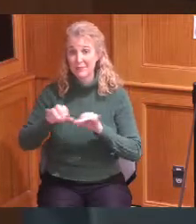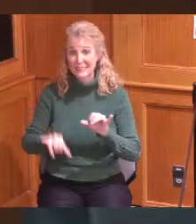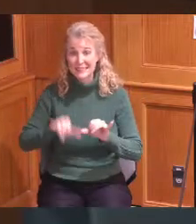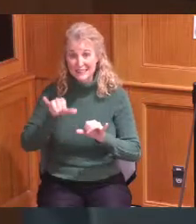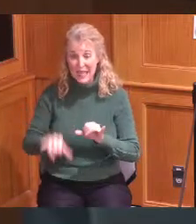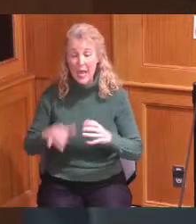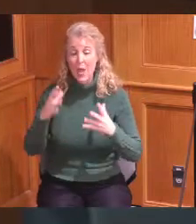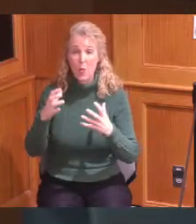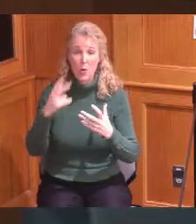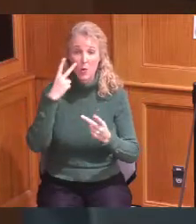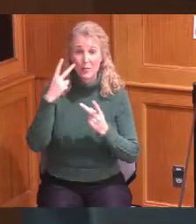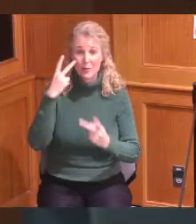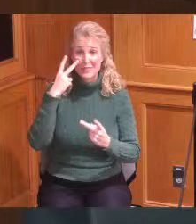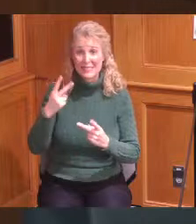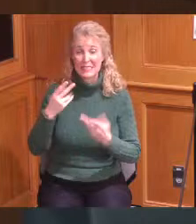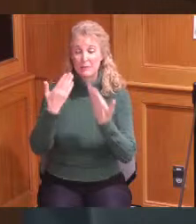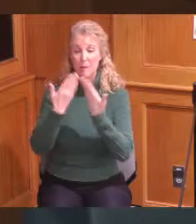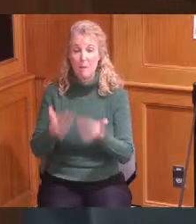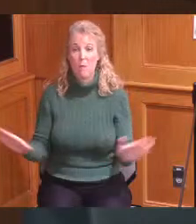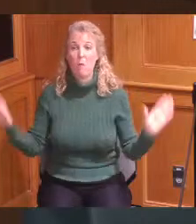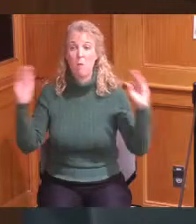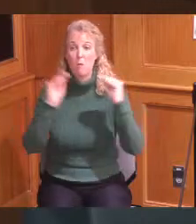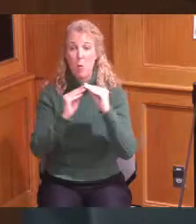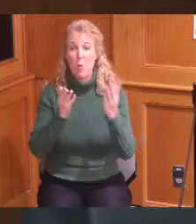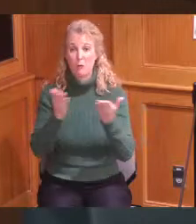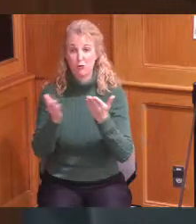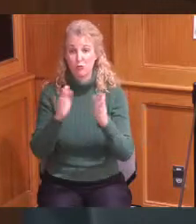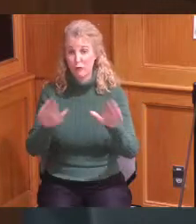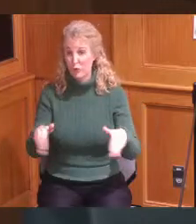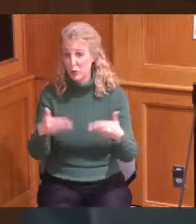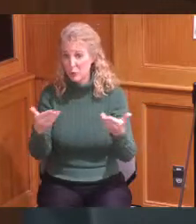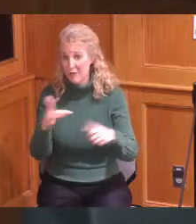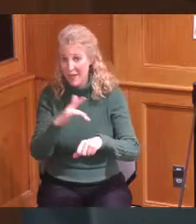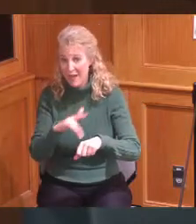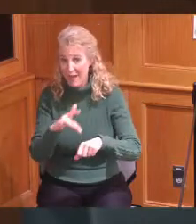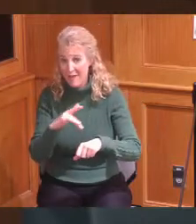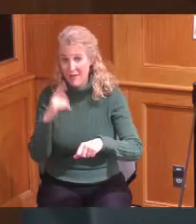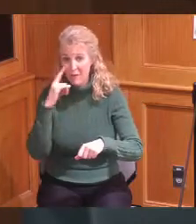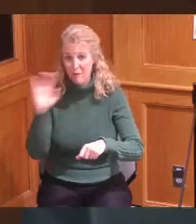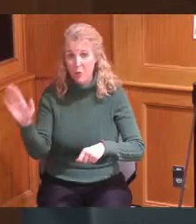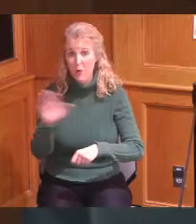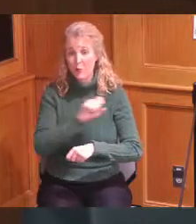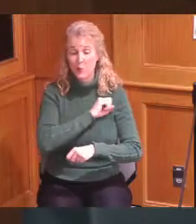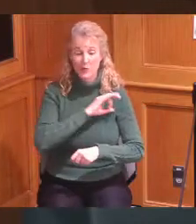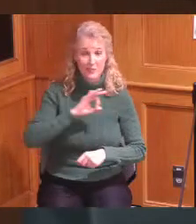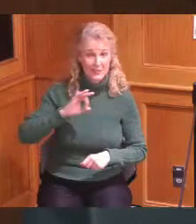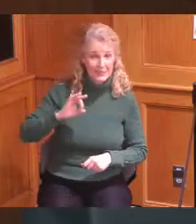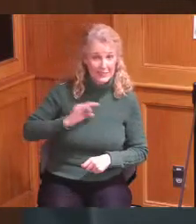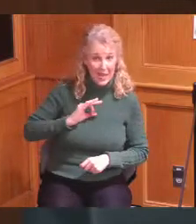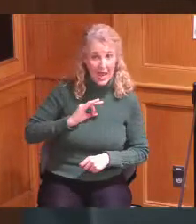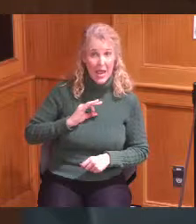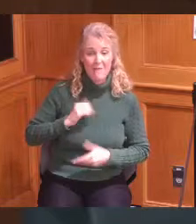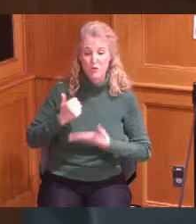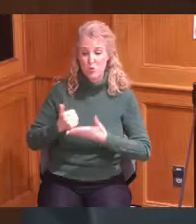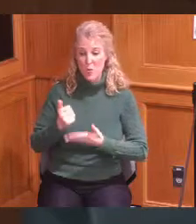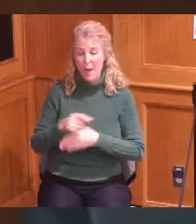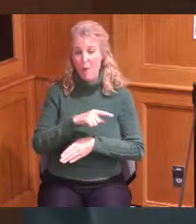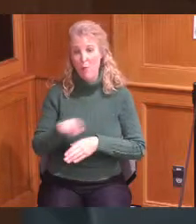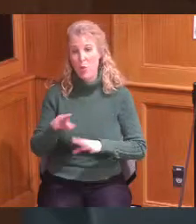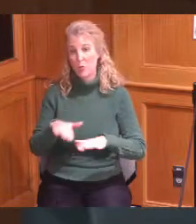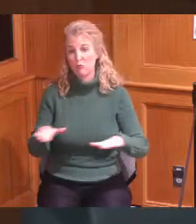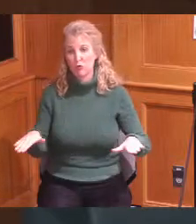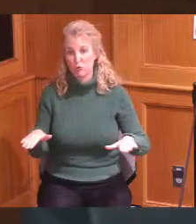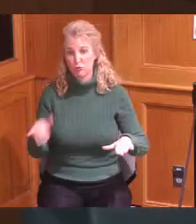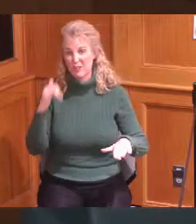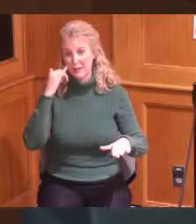want to see a broader range of services available for your staff to help these kids in